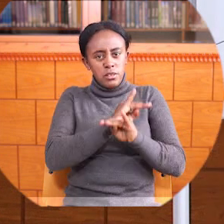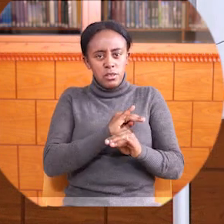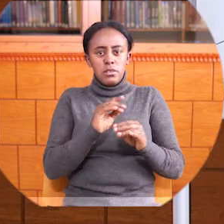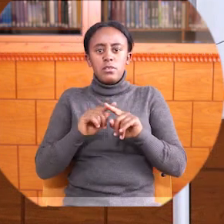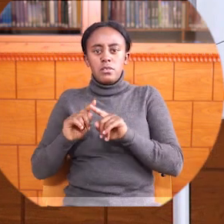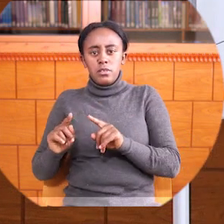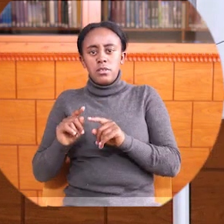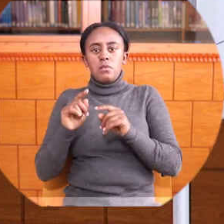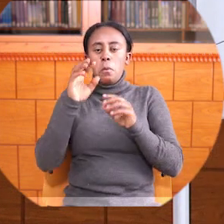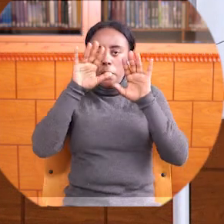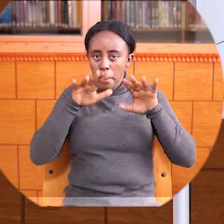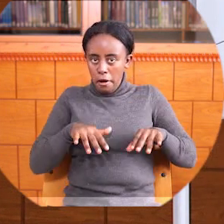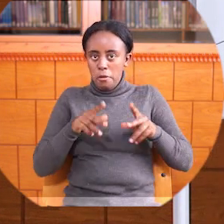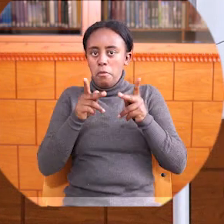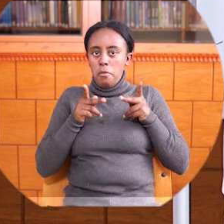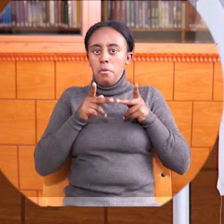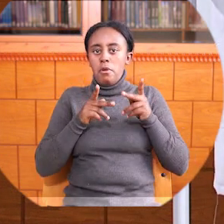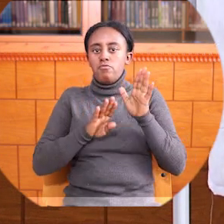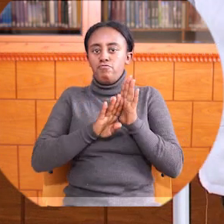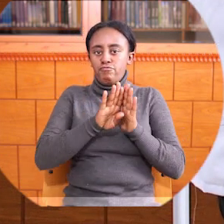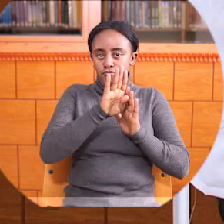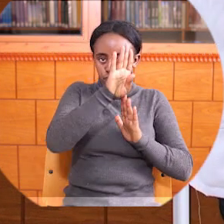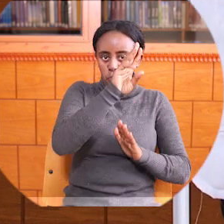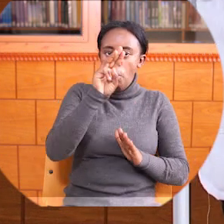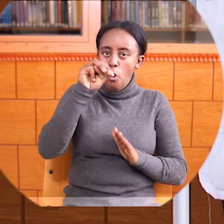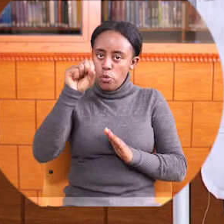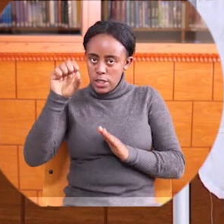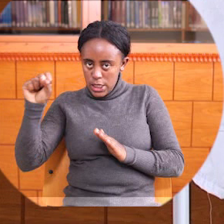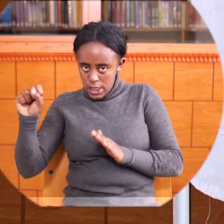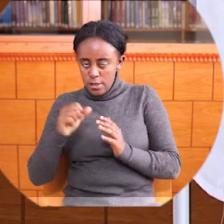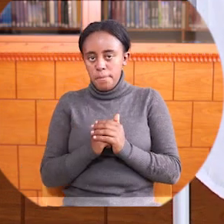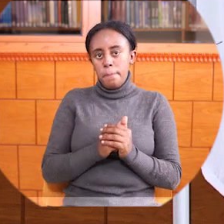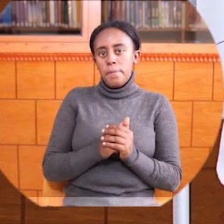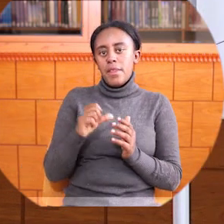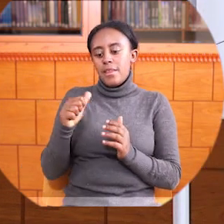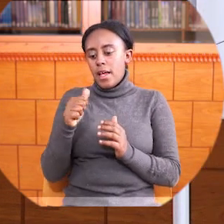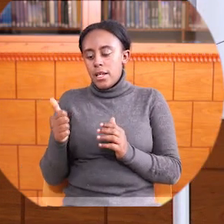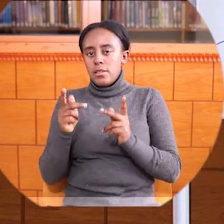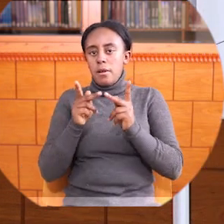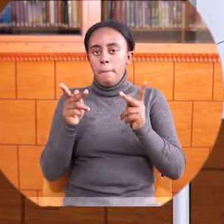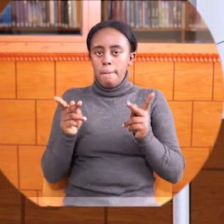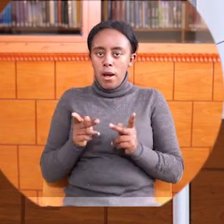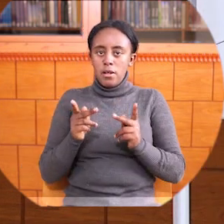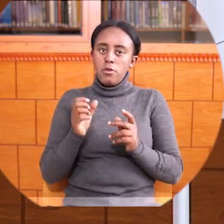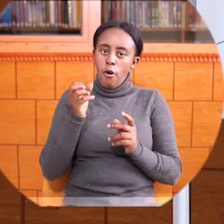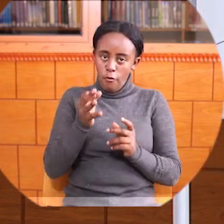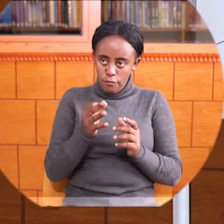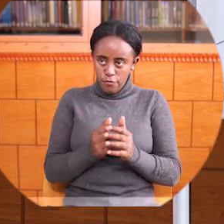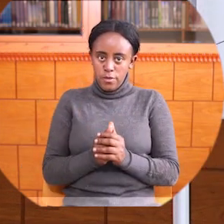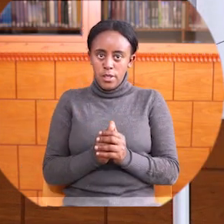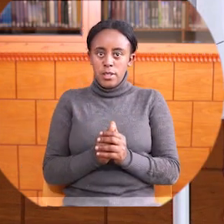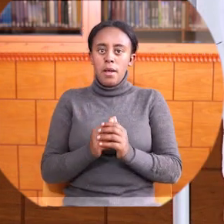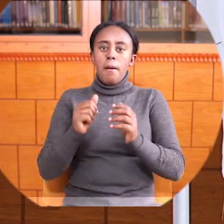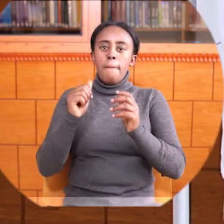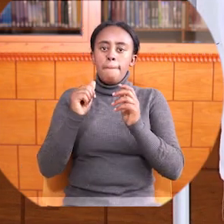seasonal season. They disappeared after time. The another party of